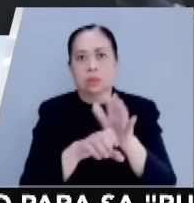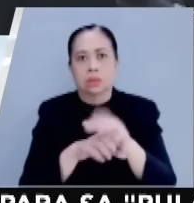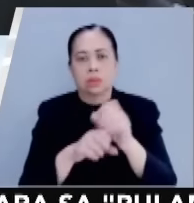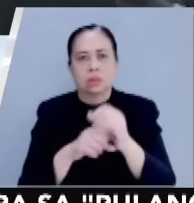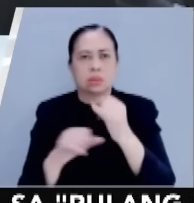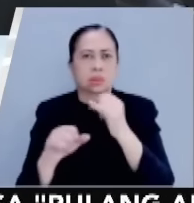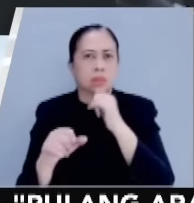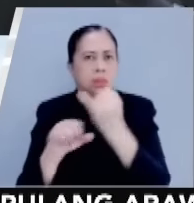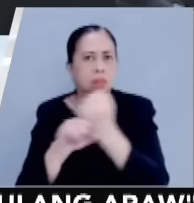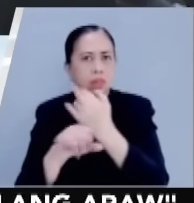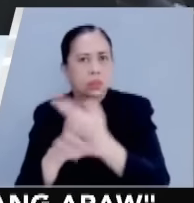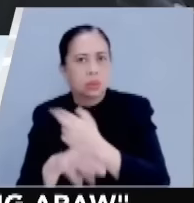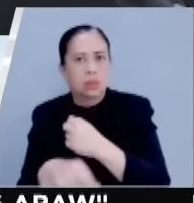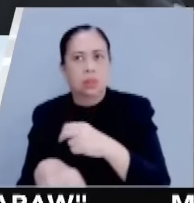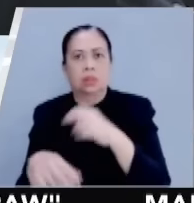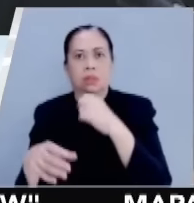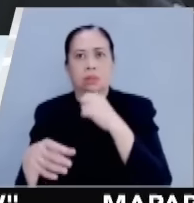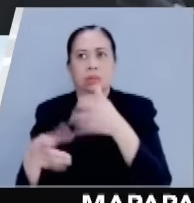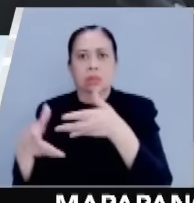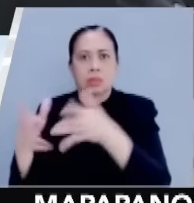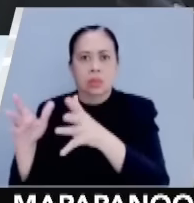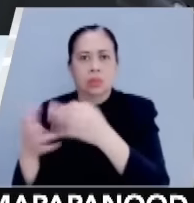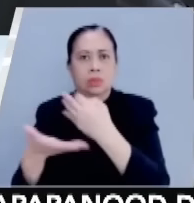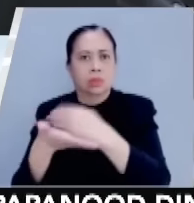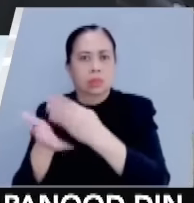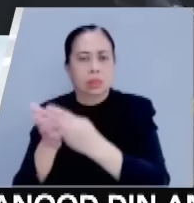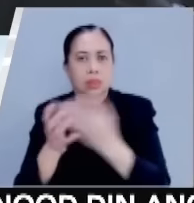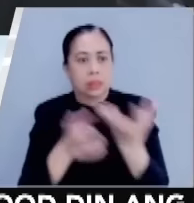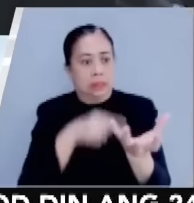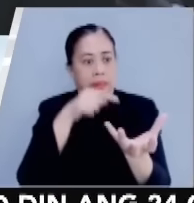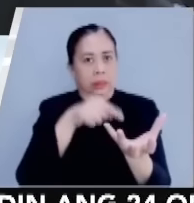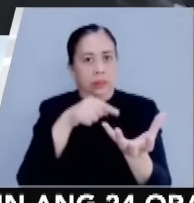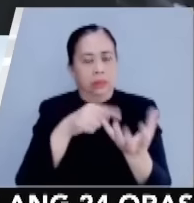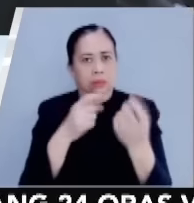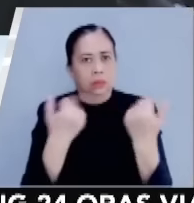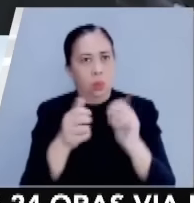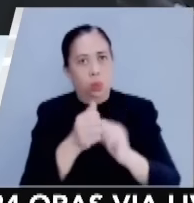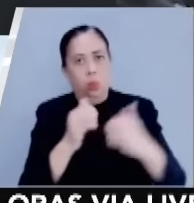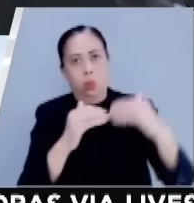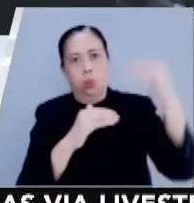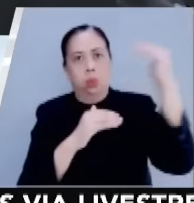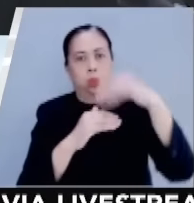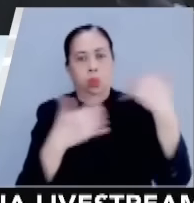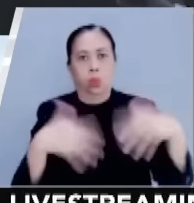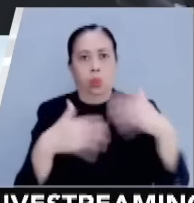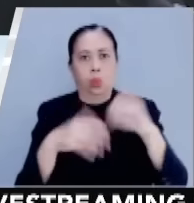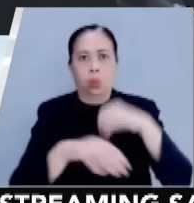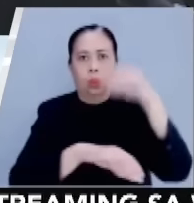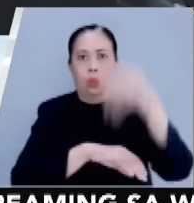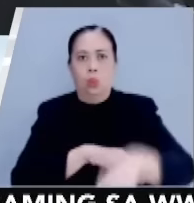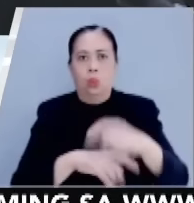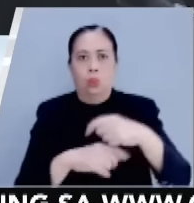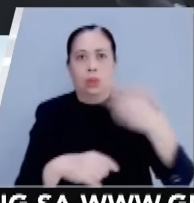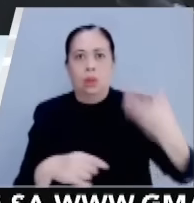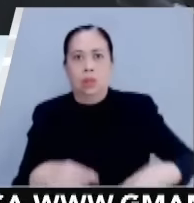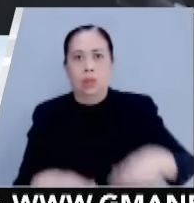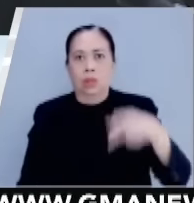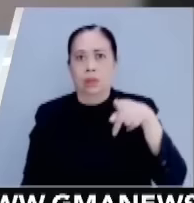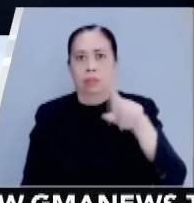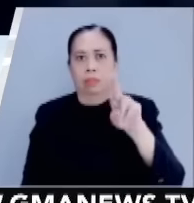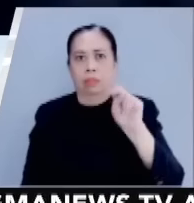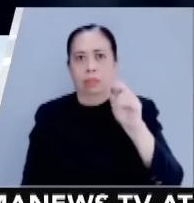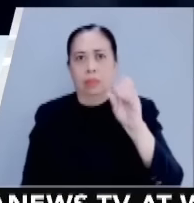and disallowance. These amounts easily surpass the threshold for the crime of plunder under our